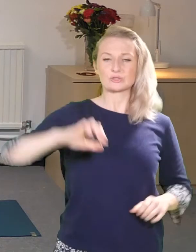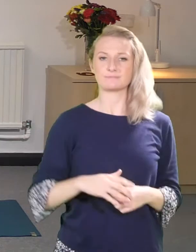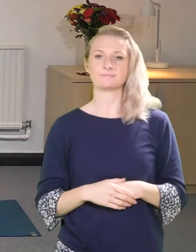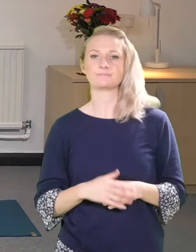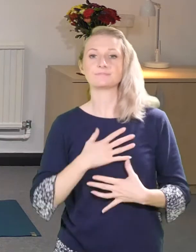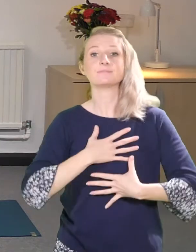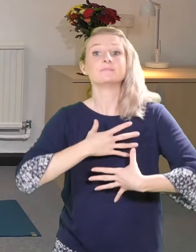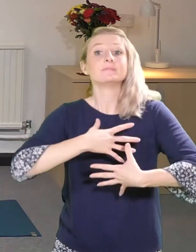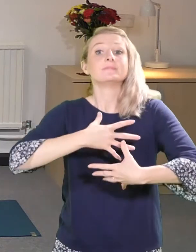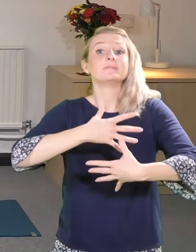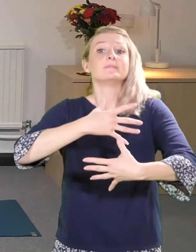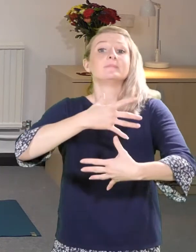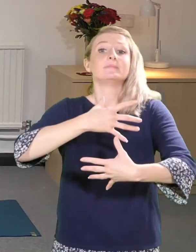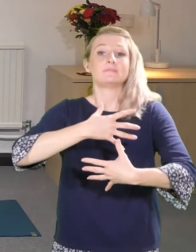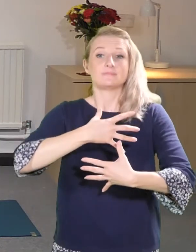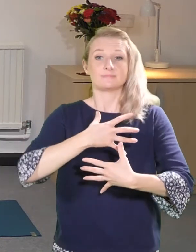Breathing deeply here.